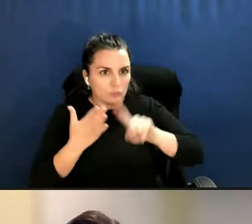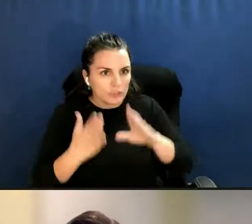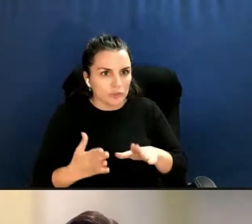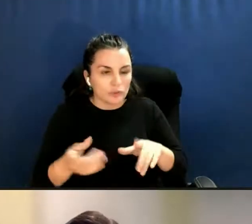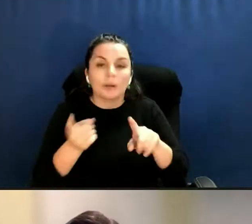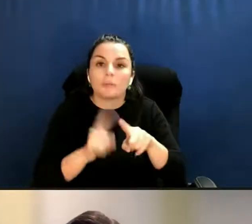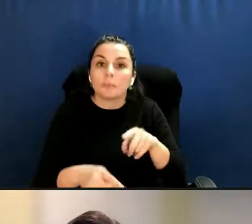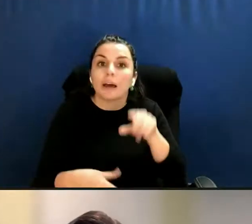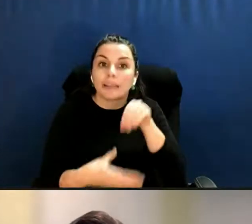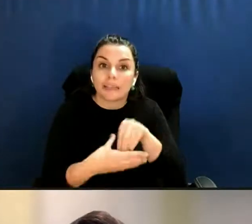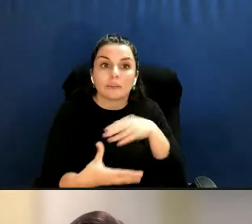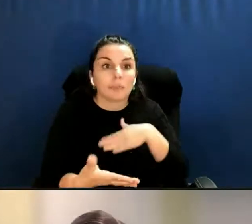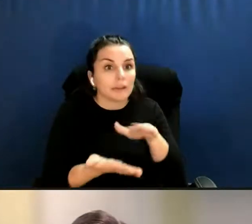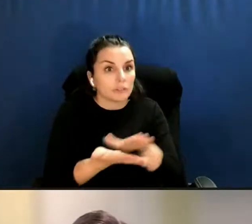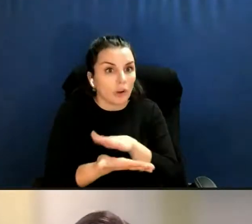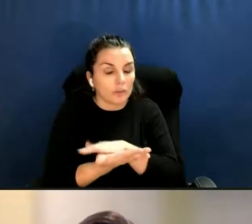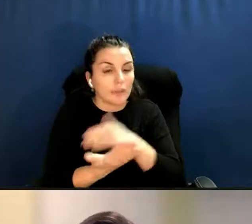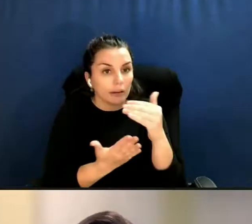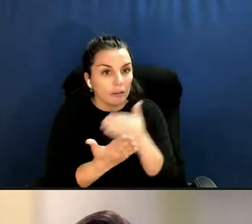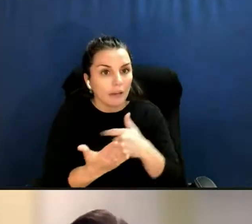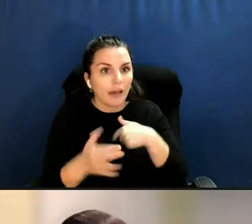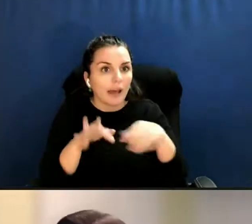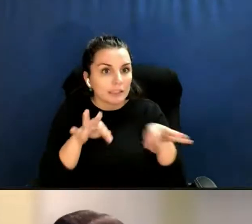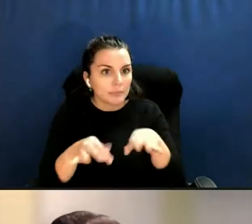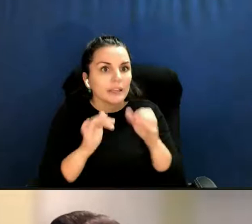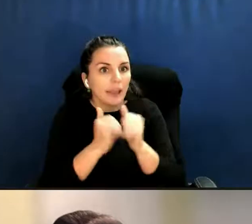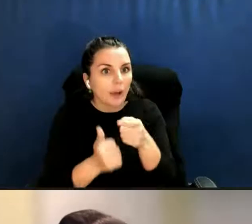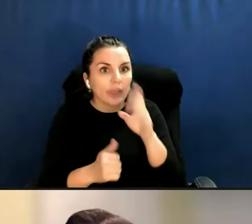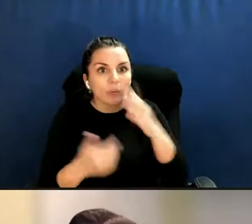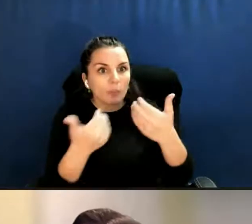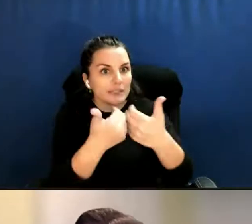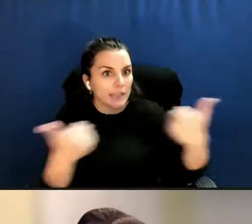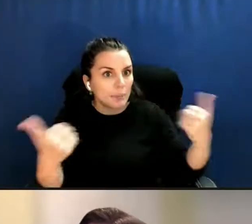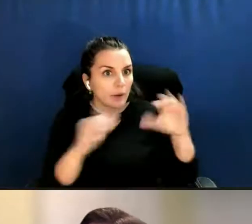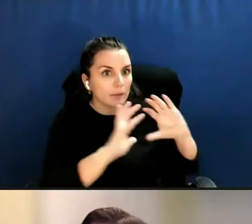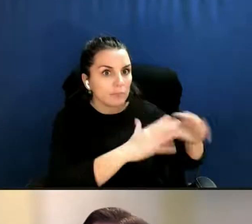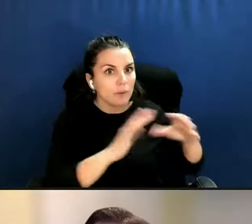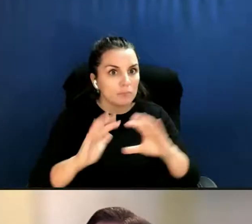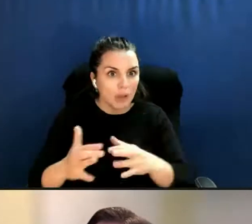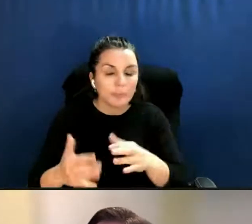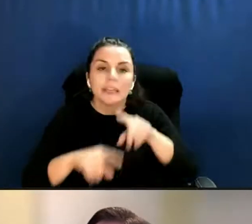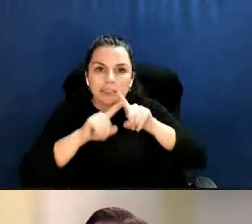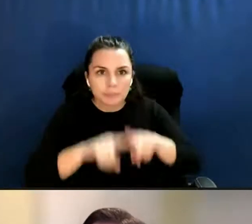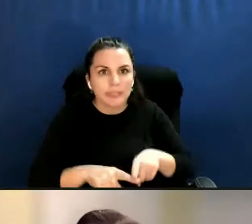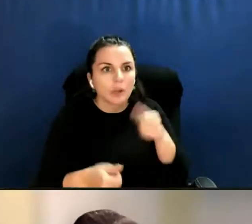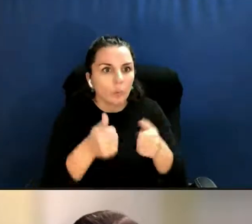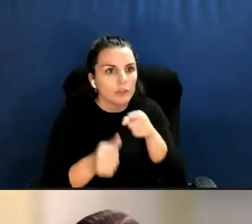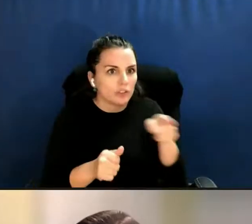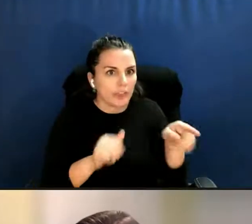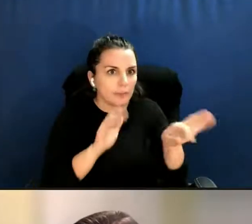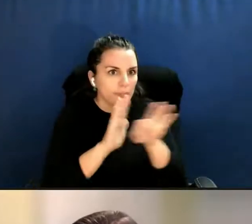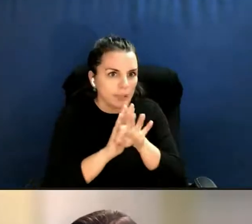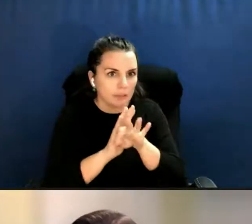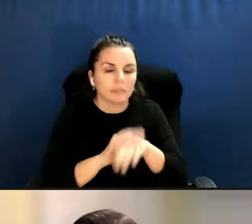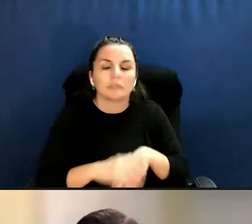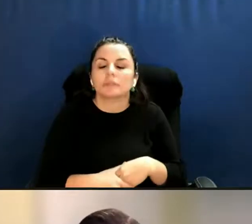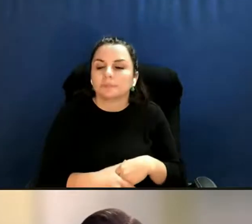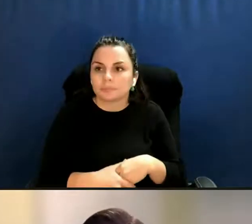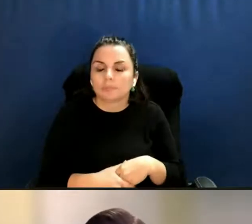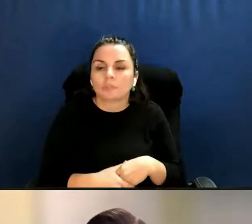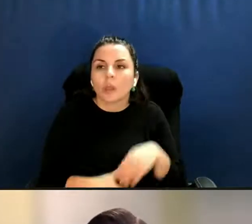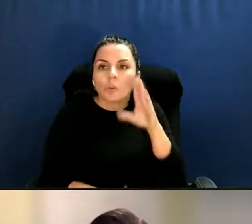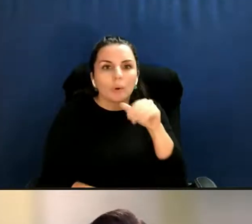your document how that will happen, and then the folks will be assigned. Something that would not